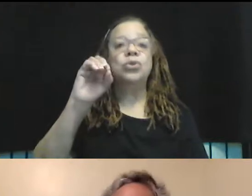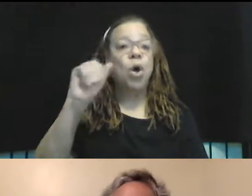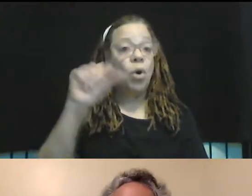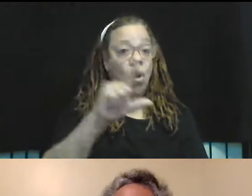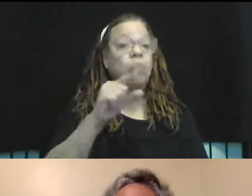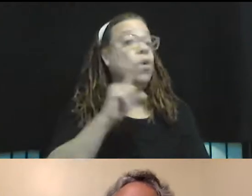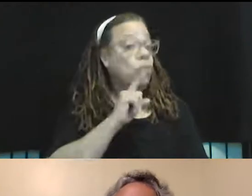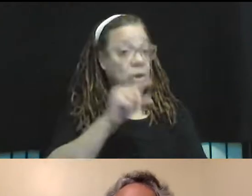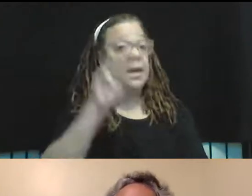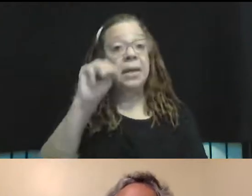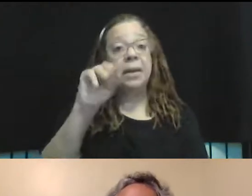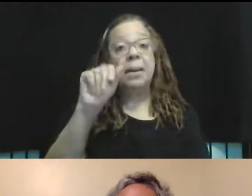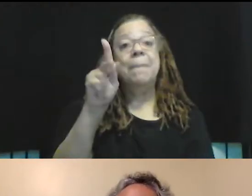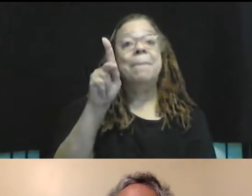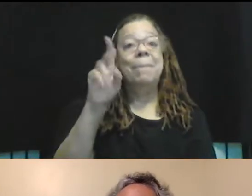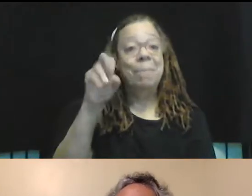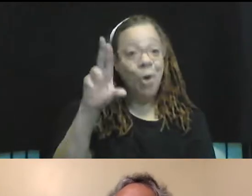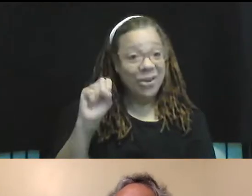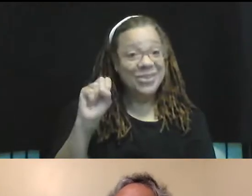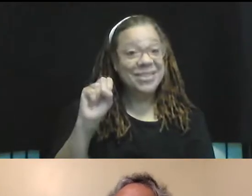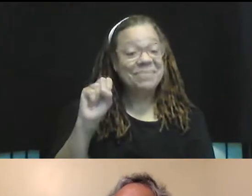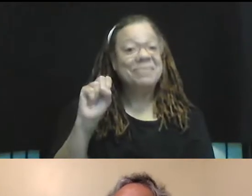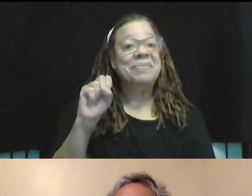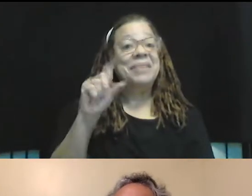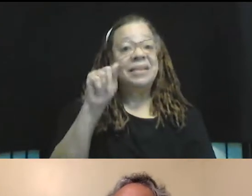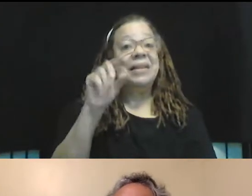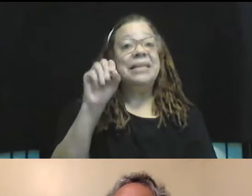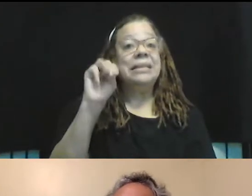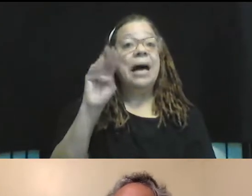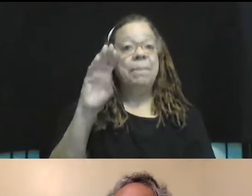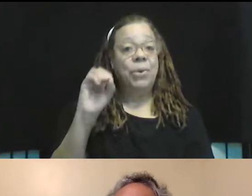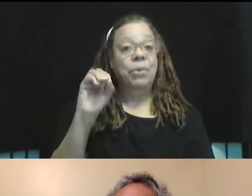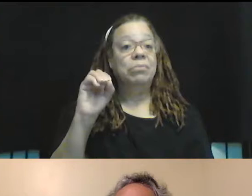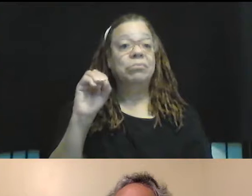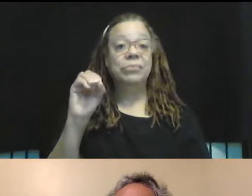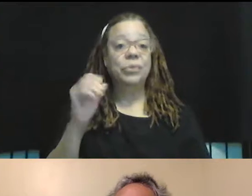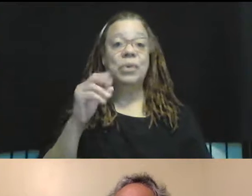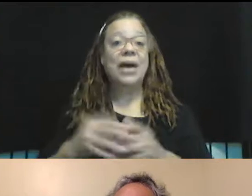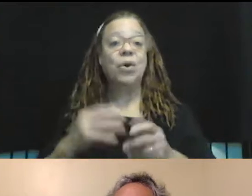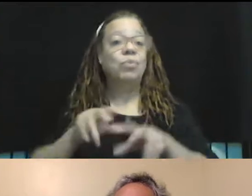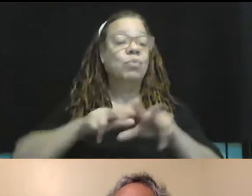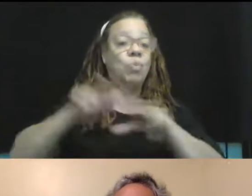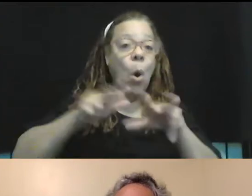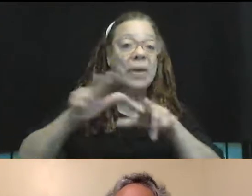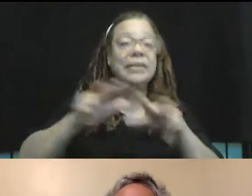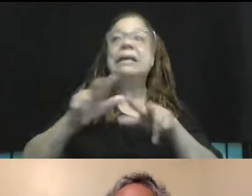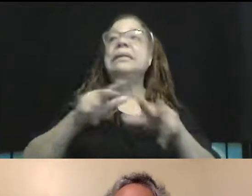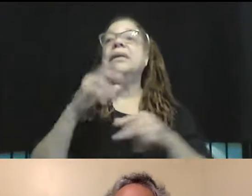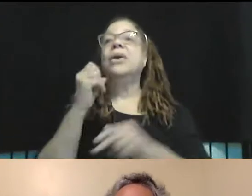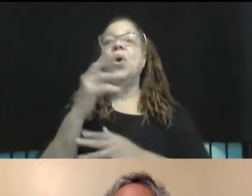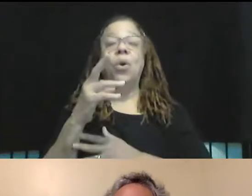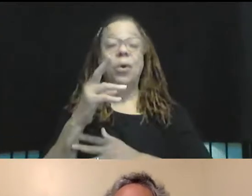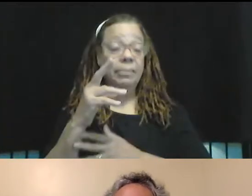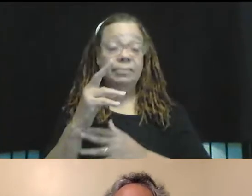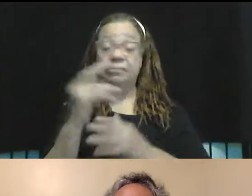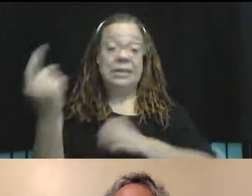Oh, nice. I have Tombow markers that I just carry around with me when I go hiking or you know day trips